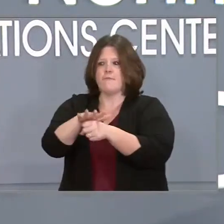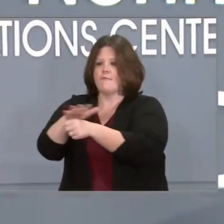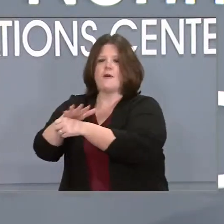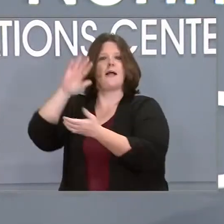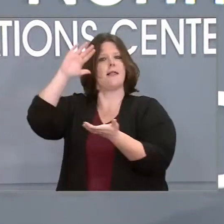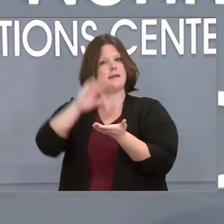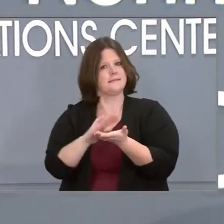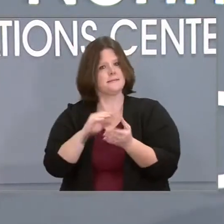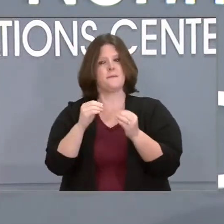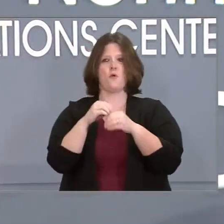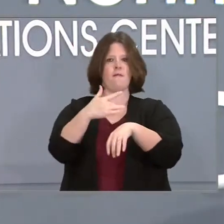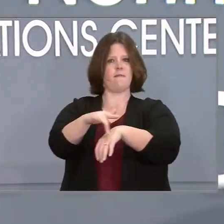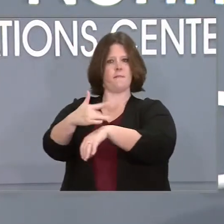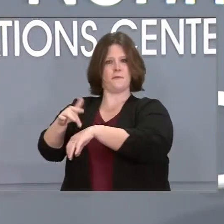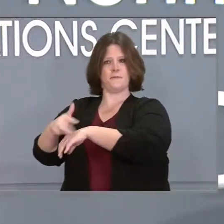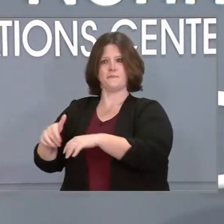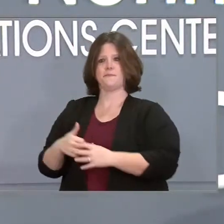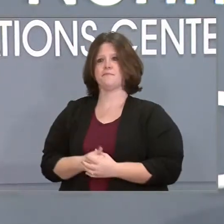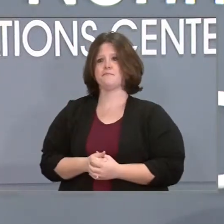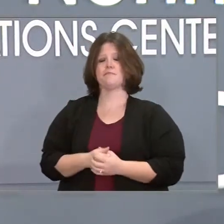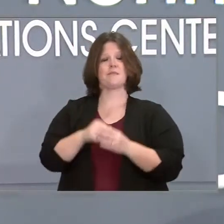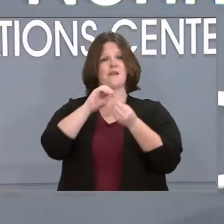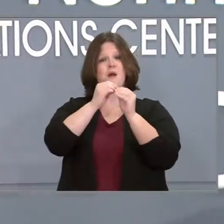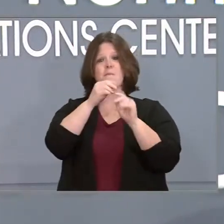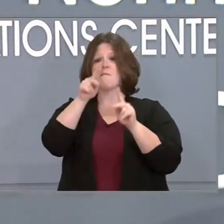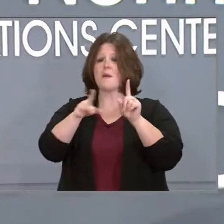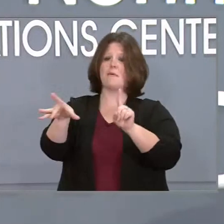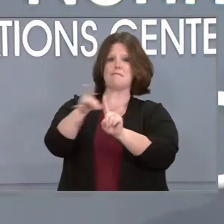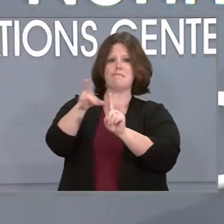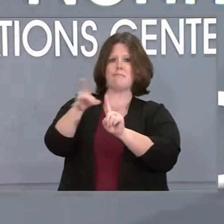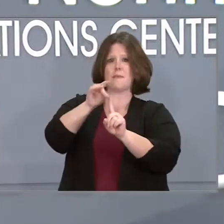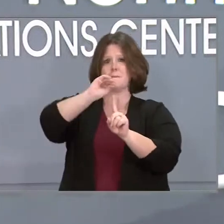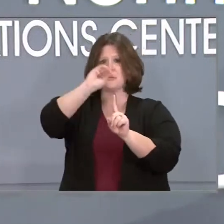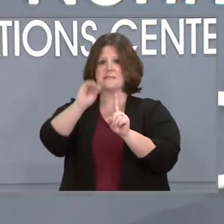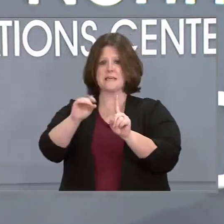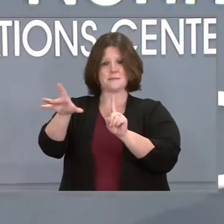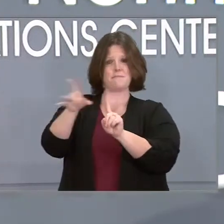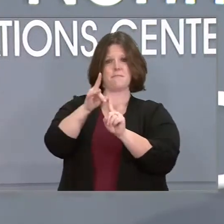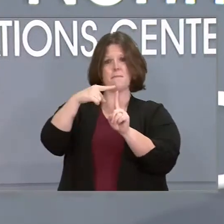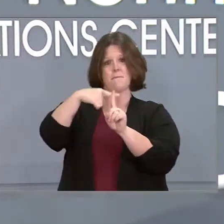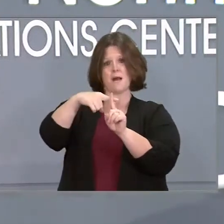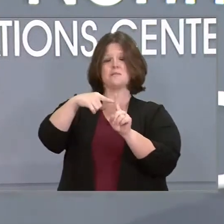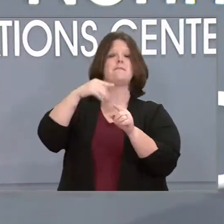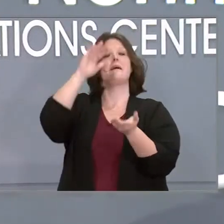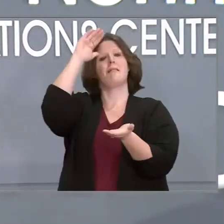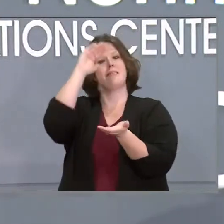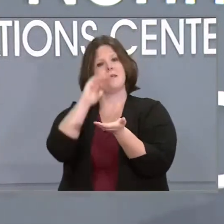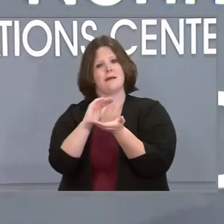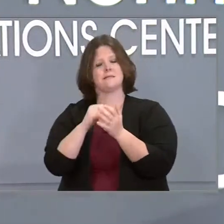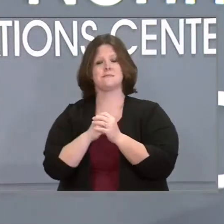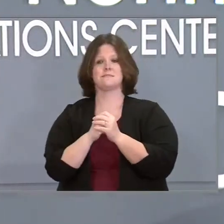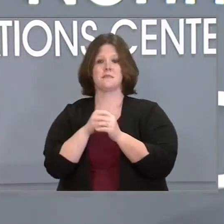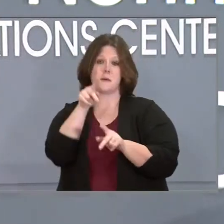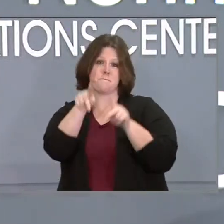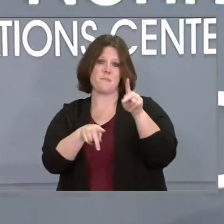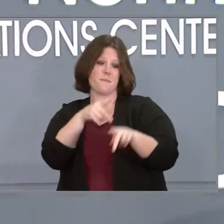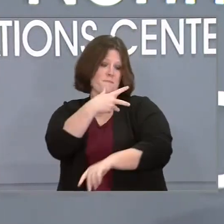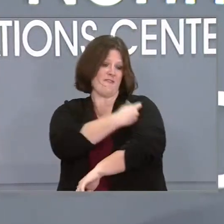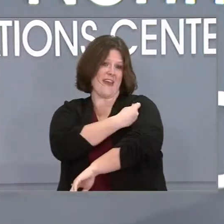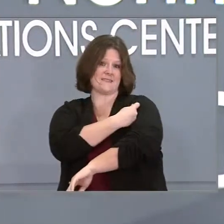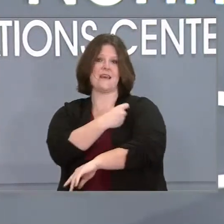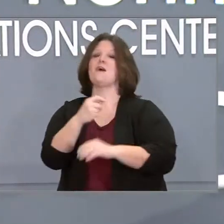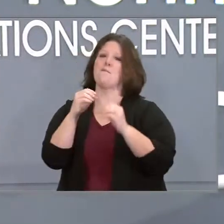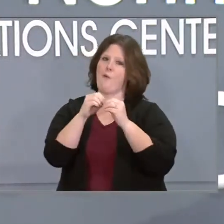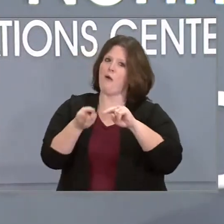positive continues to decline, and the number of people vaccinated increases every day, even though we want it to go faster.